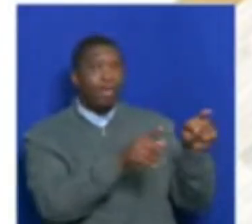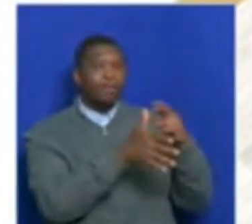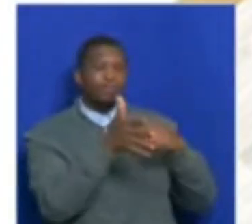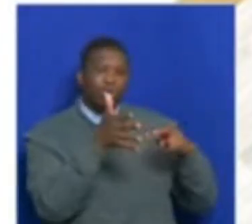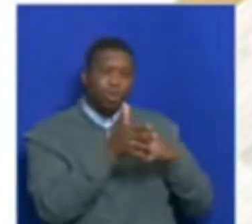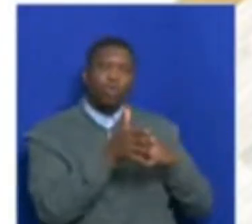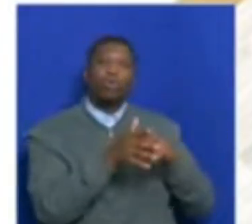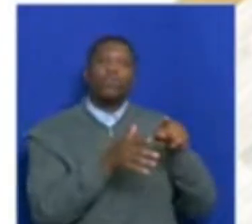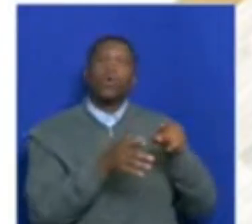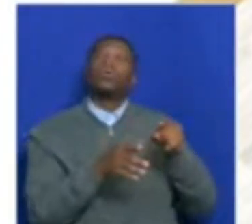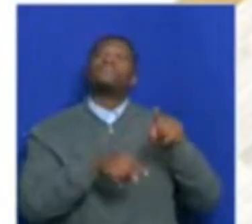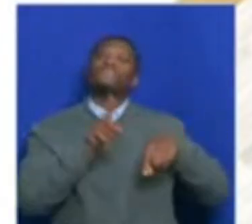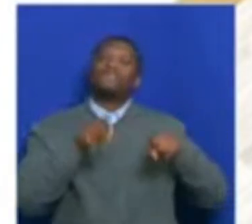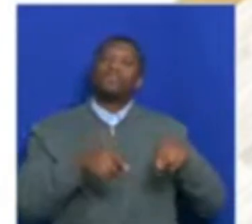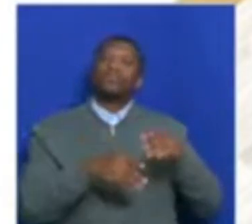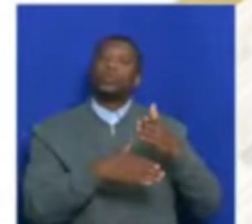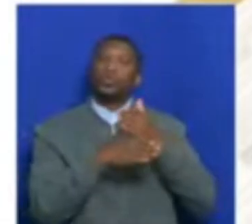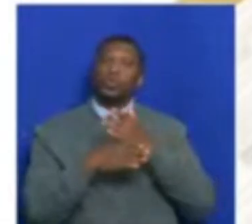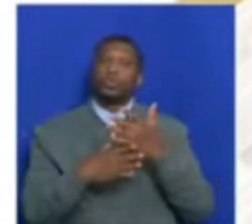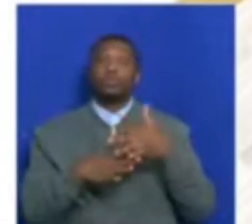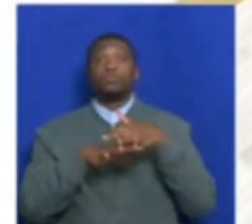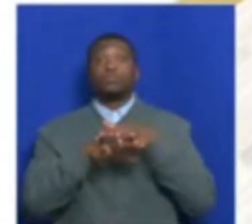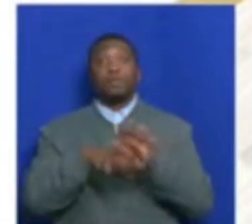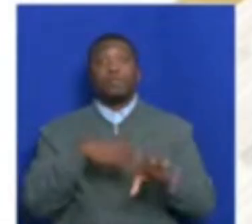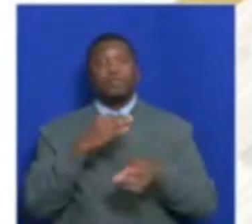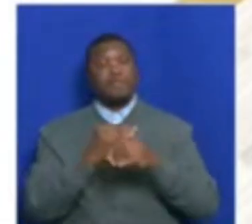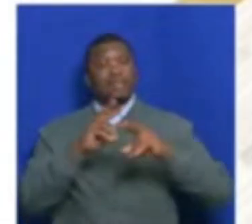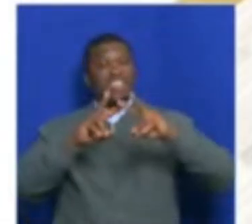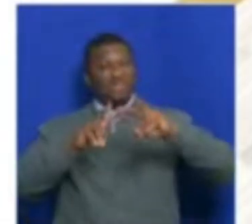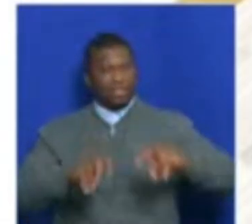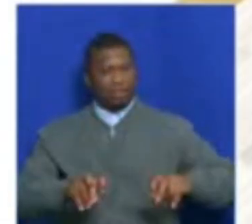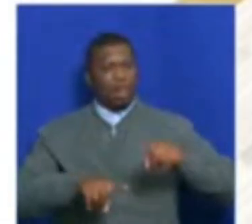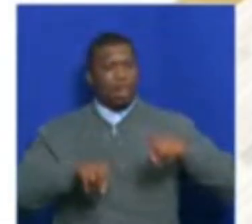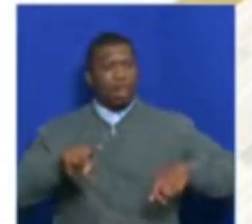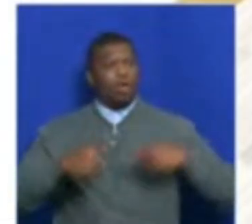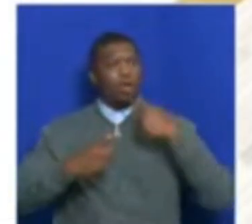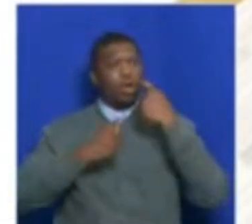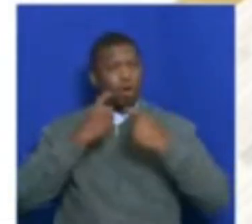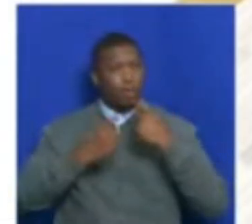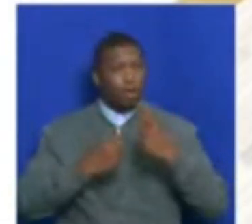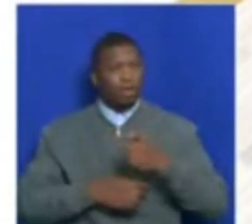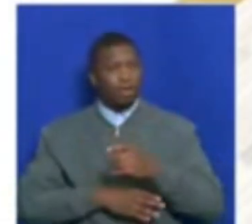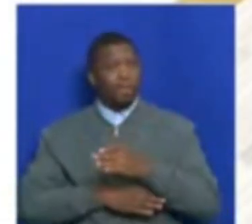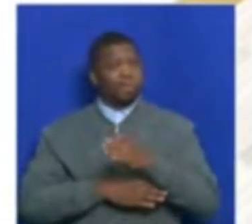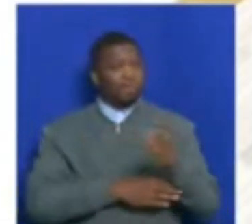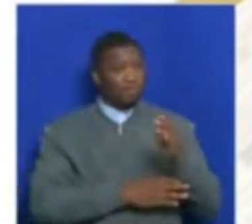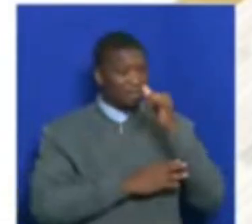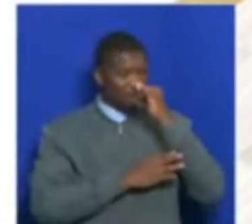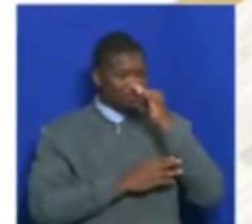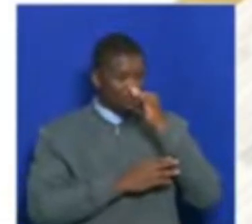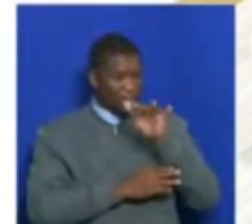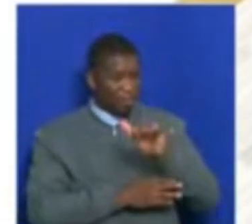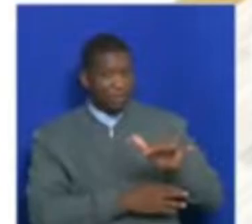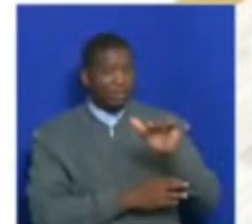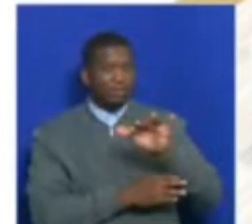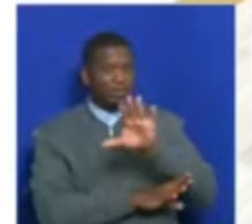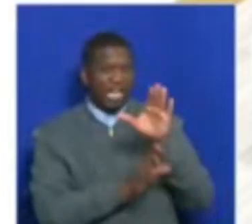the investigation of complaints, attendance at crime scenes and the completion of crime scene